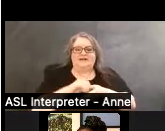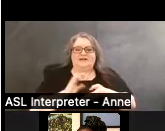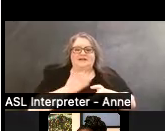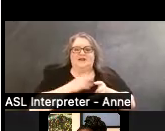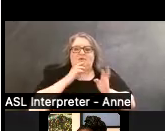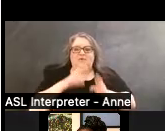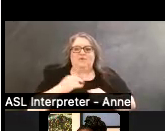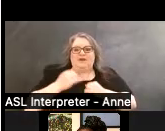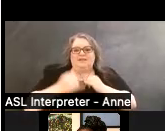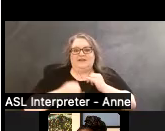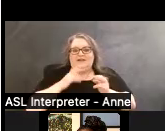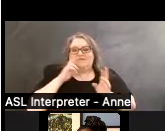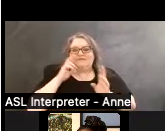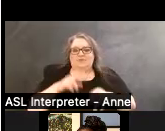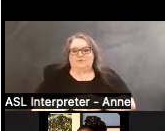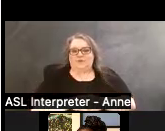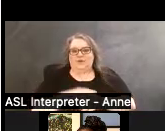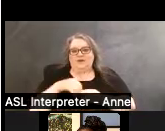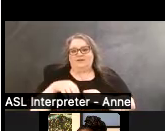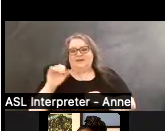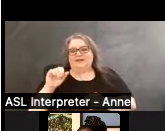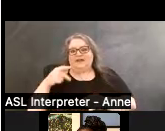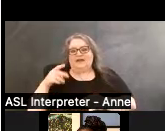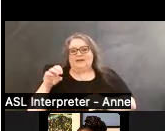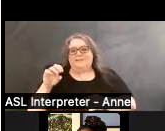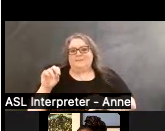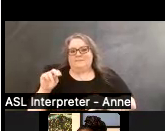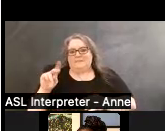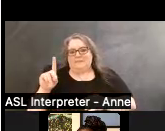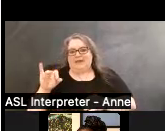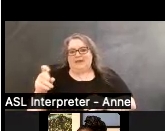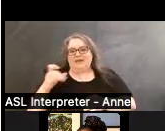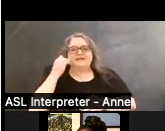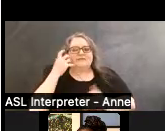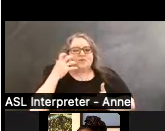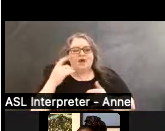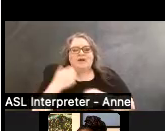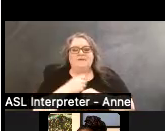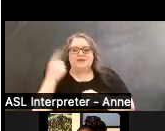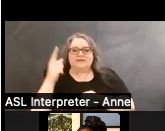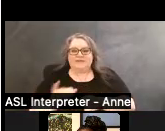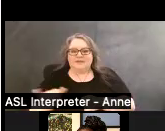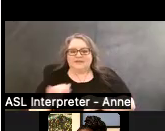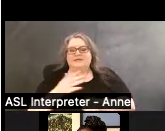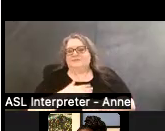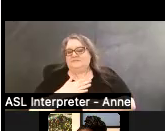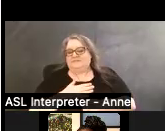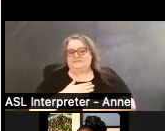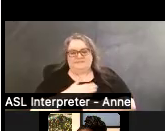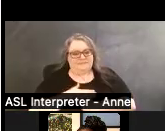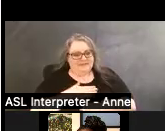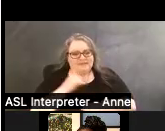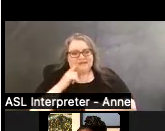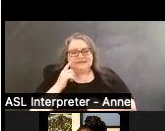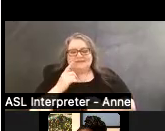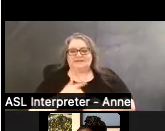the very end of the report in the appendix. And so if you are looking to create something similar within your organizations, please feel free to use that as a